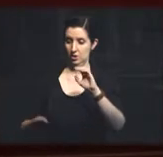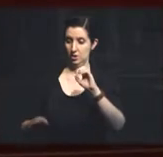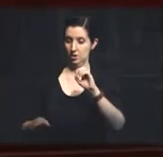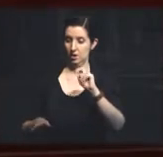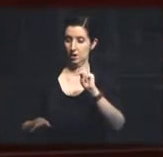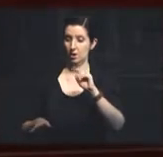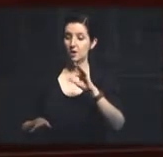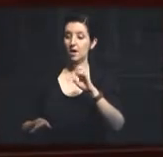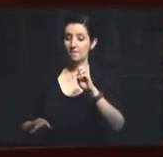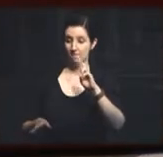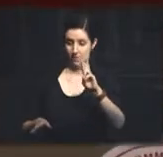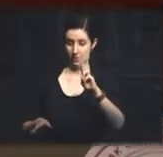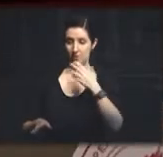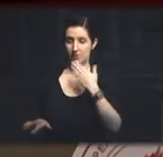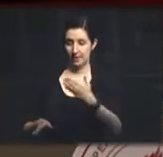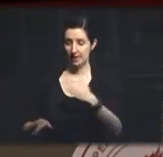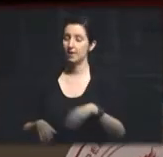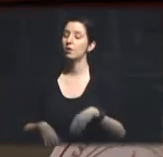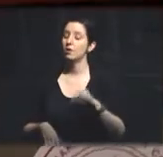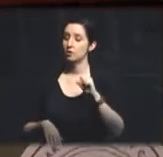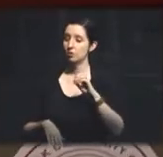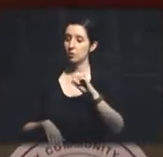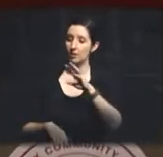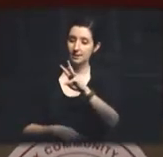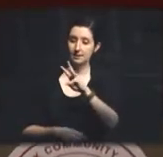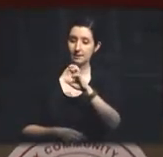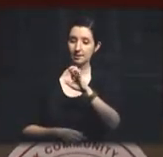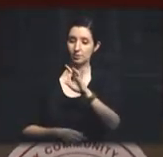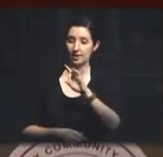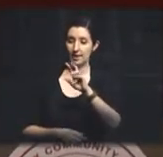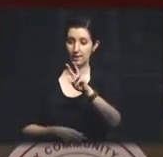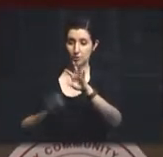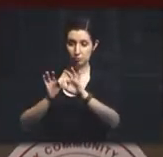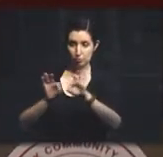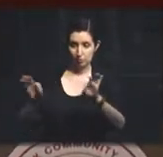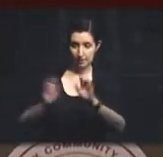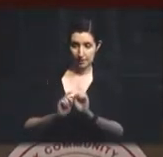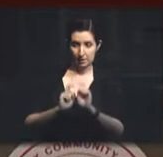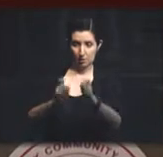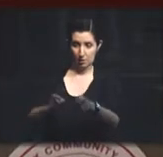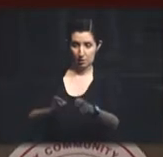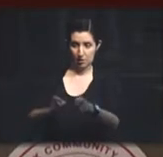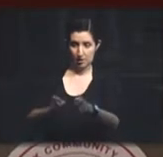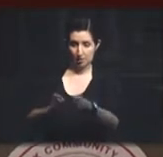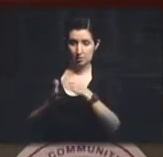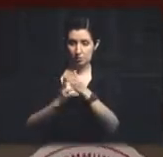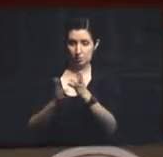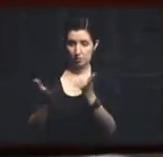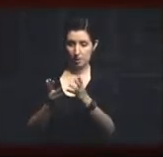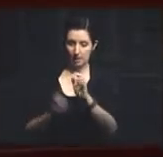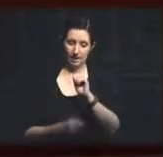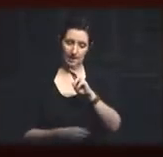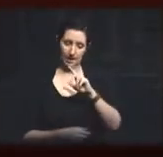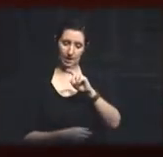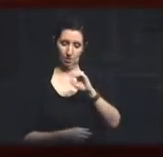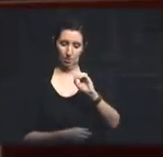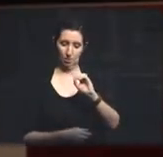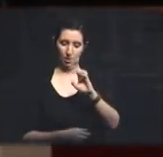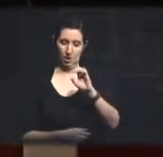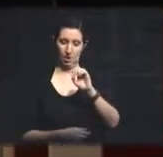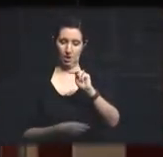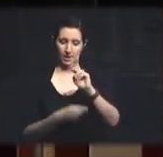they applied for graduation or not. 682 of the degrees awarded were through auto-confer. In total, that made